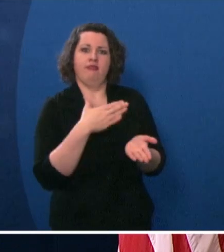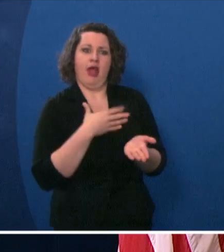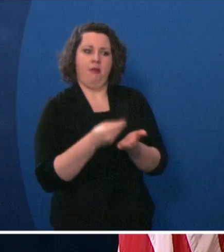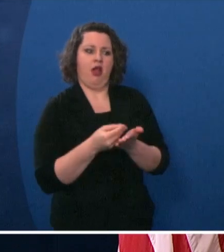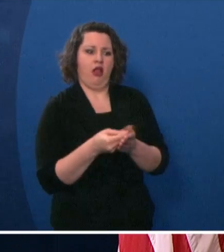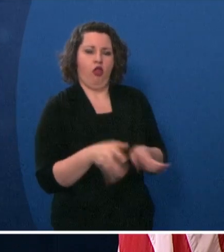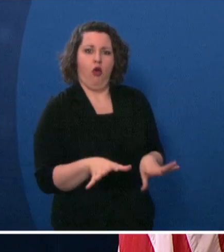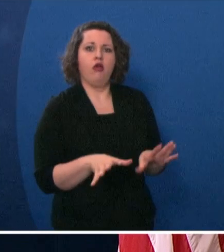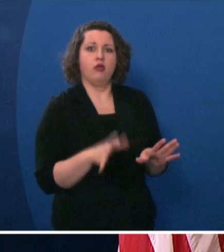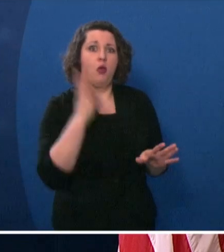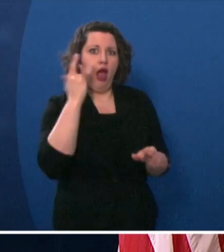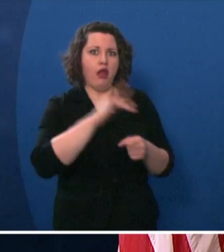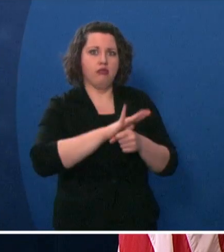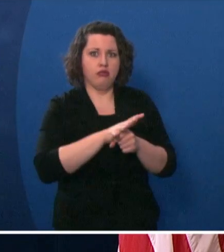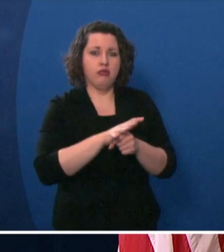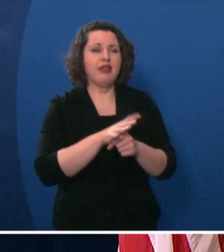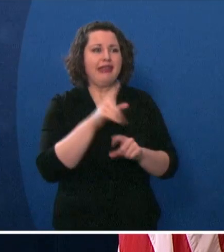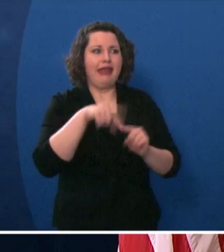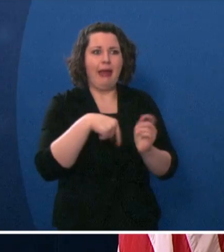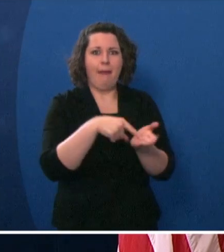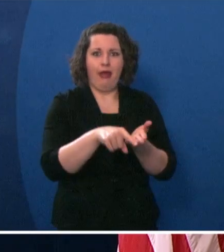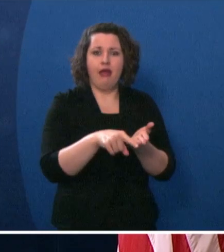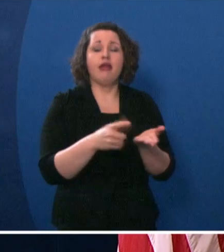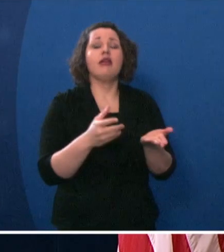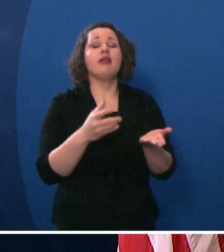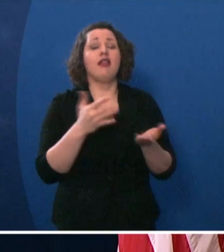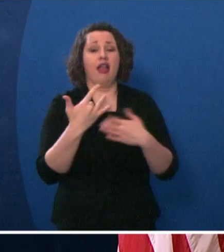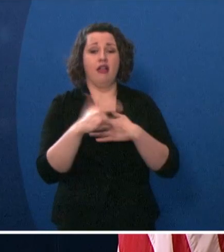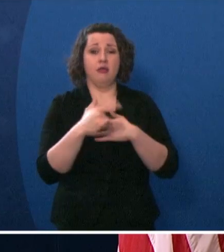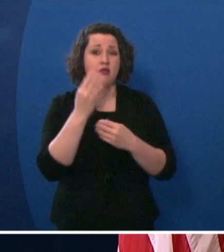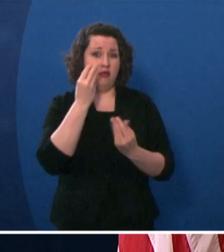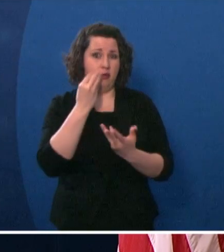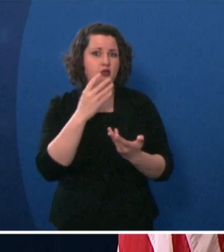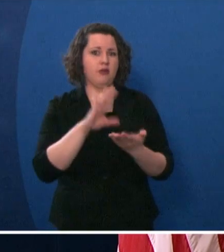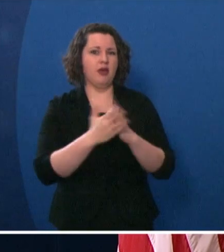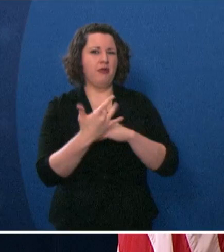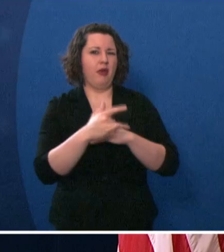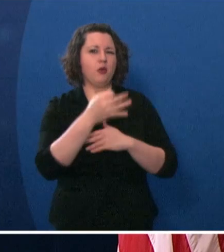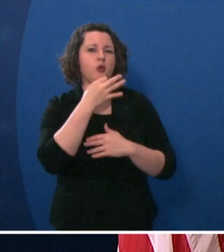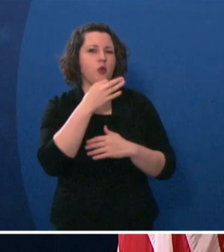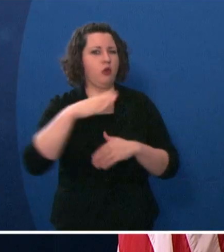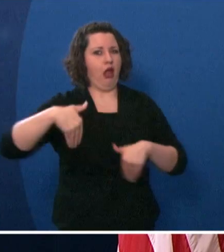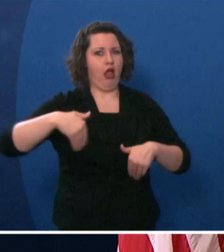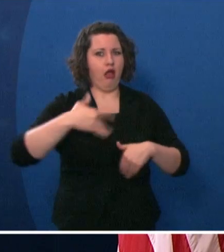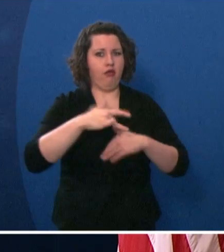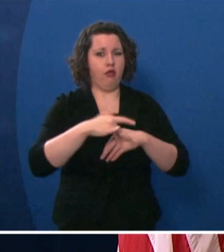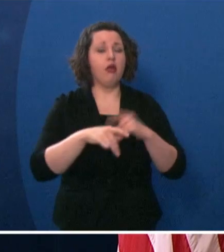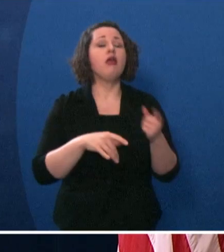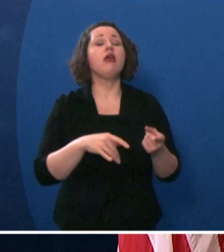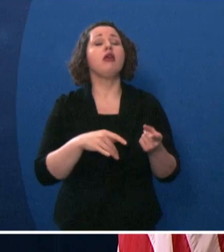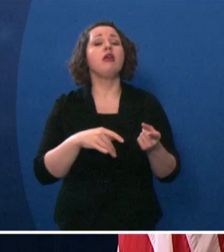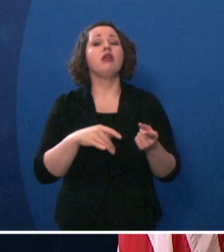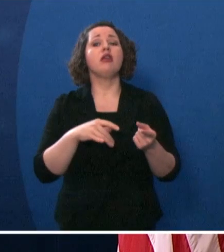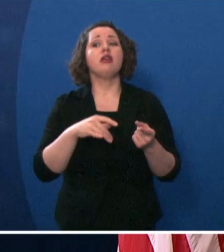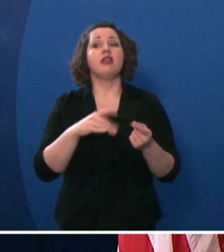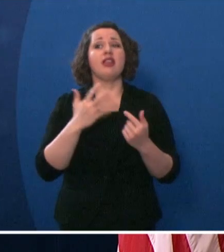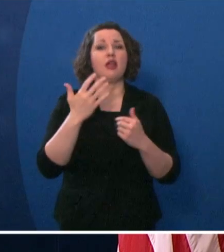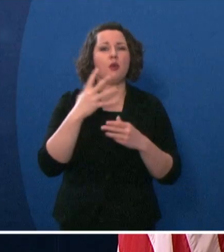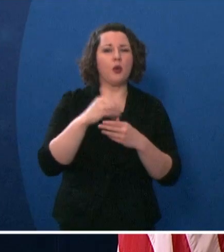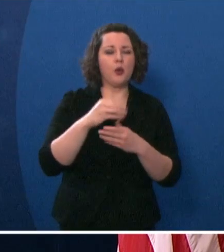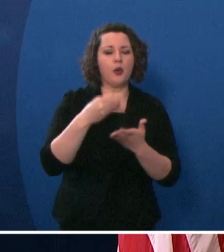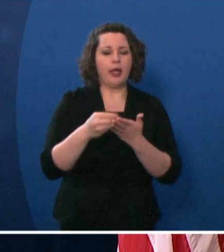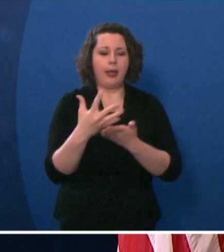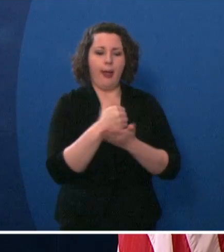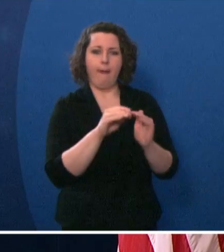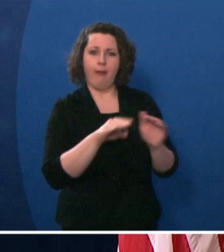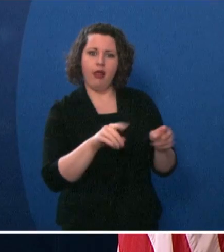their rent or mortgage payment. Eligibility information will be available soon, including income limitations and the types of